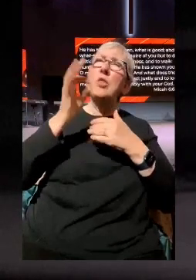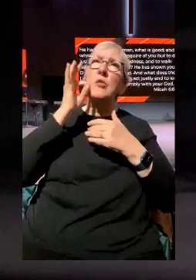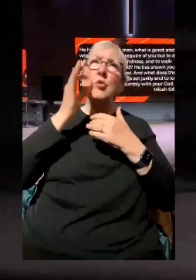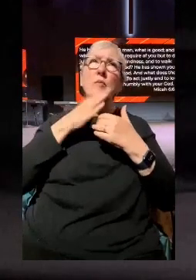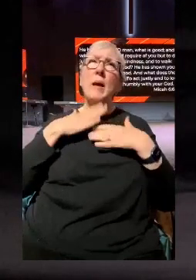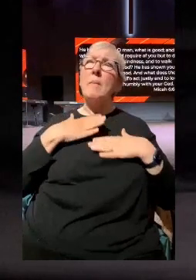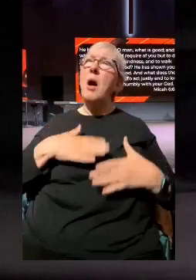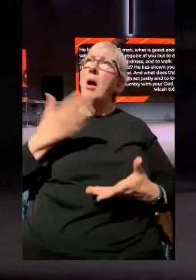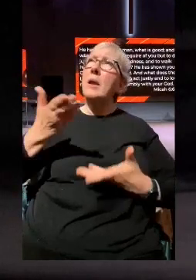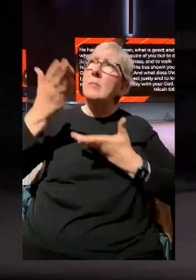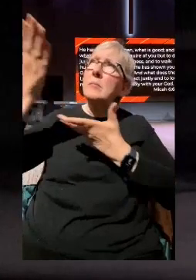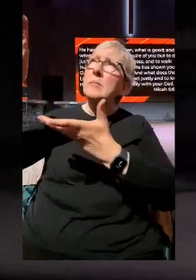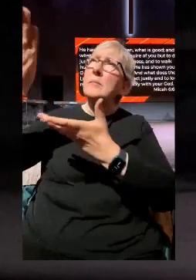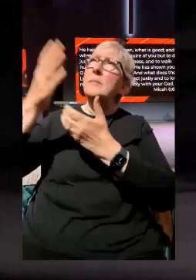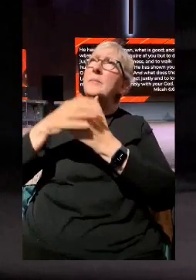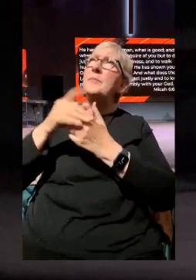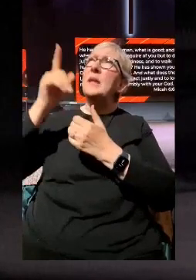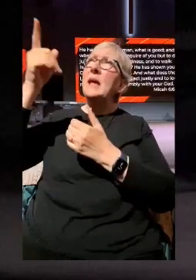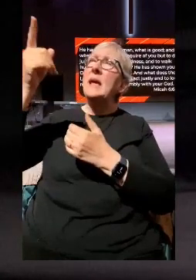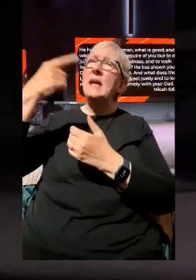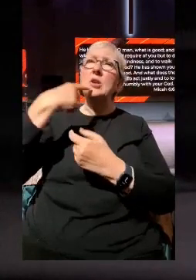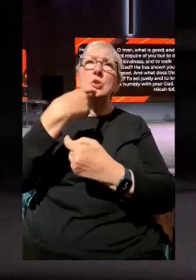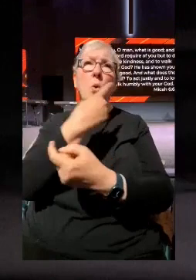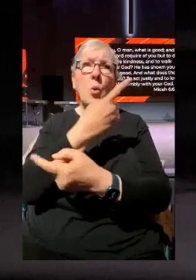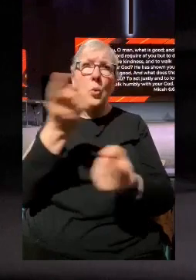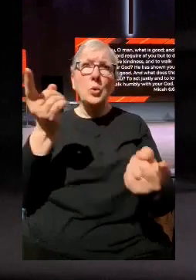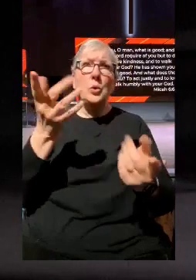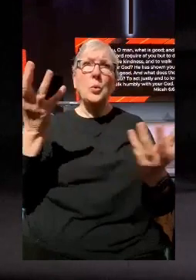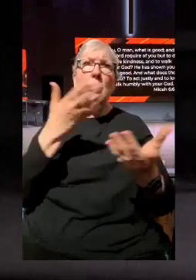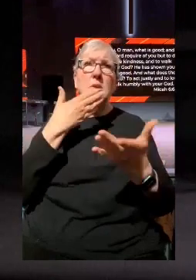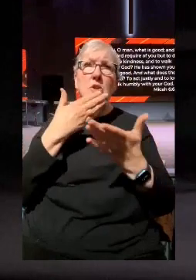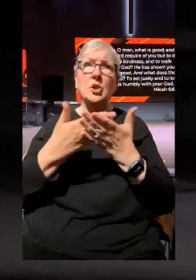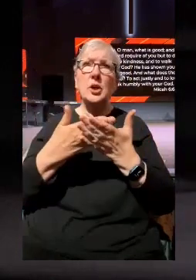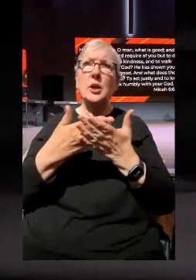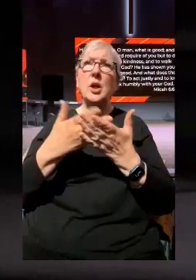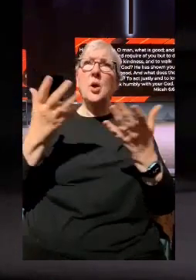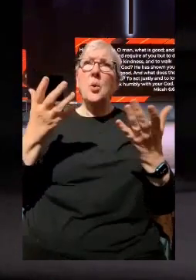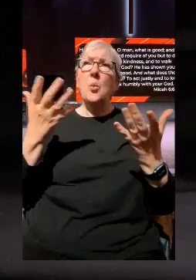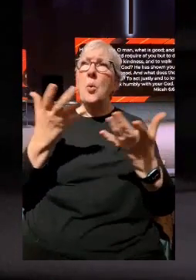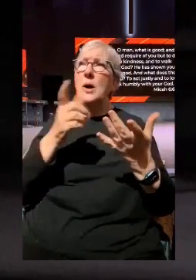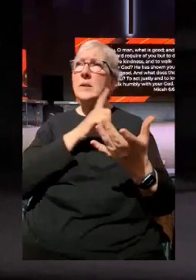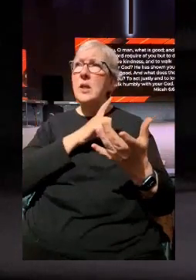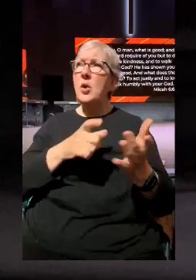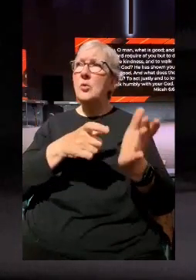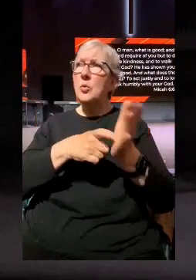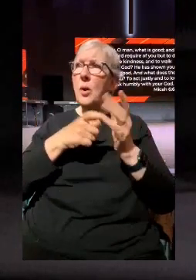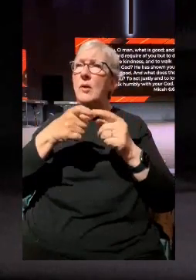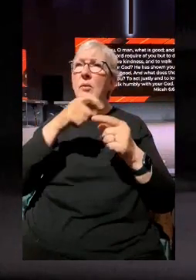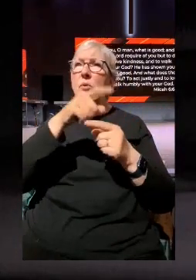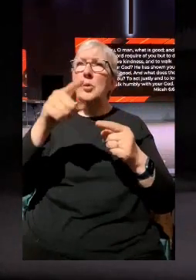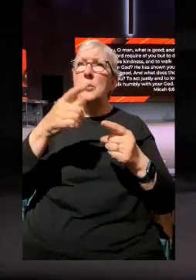soul? He has told you, O man, what is good. And what does the Lord require of you but to do